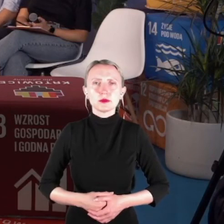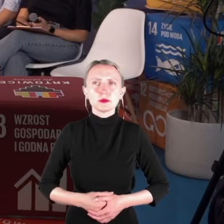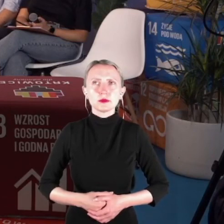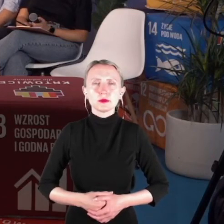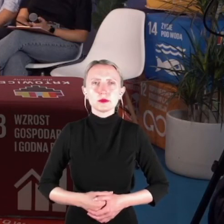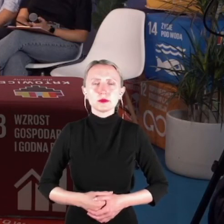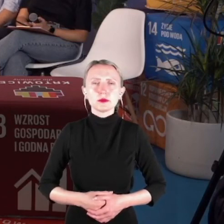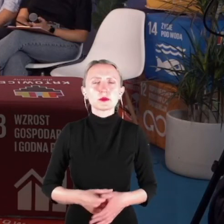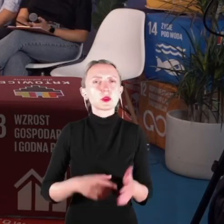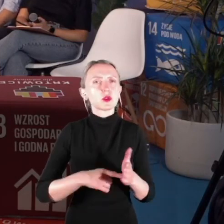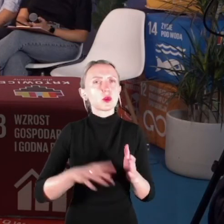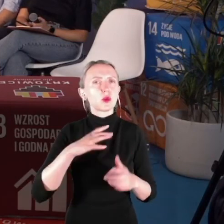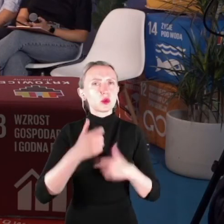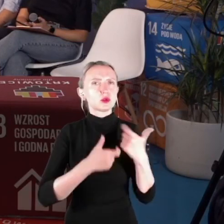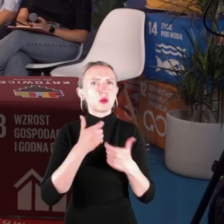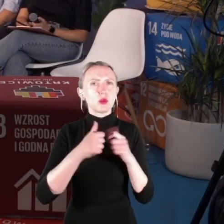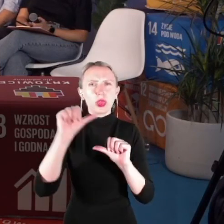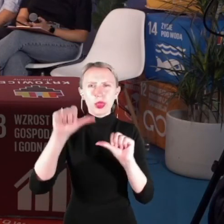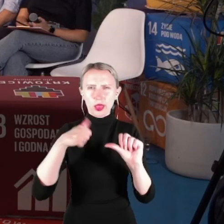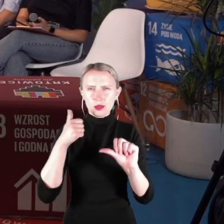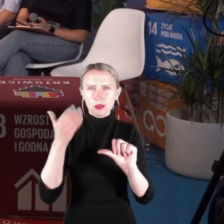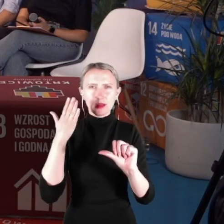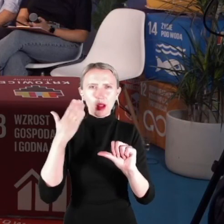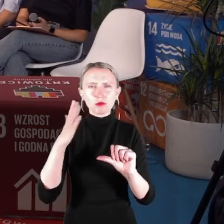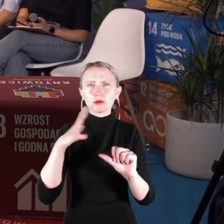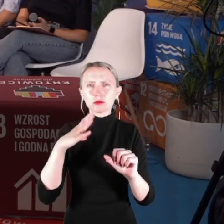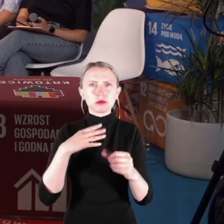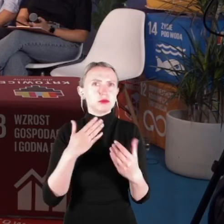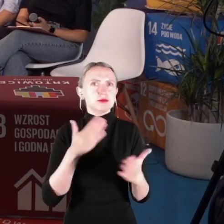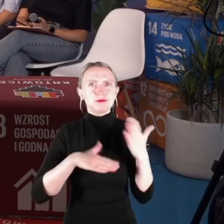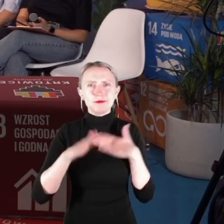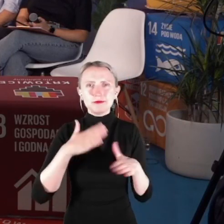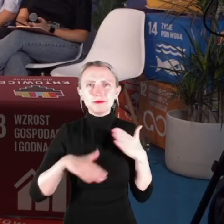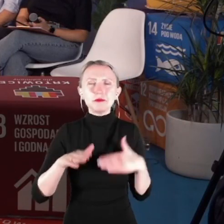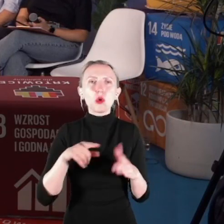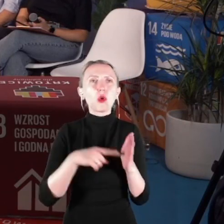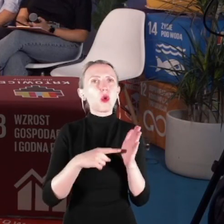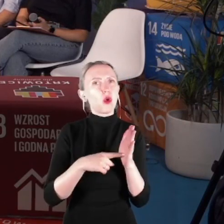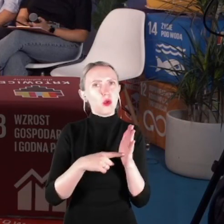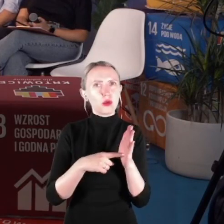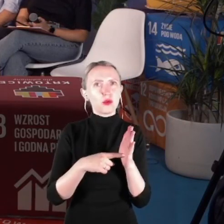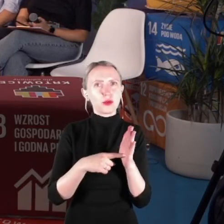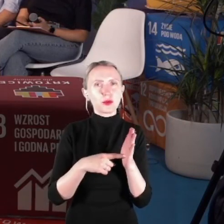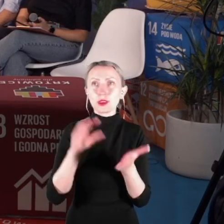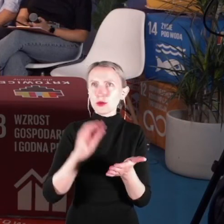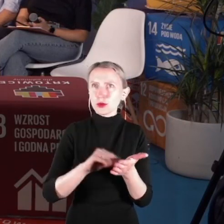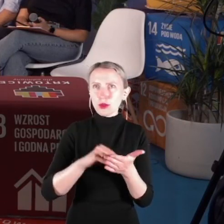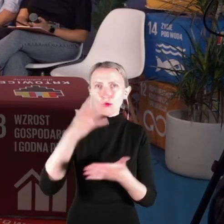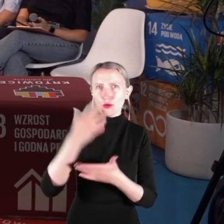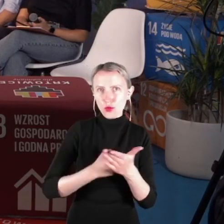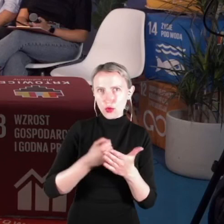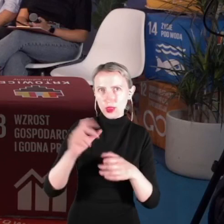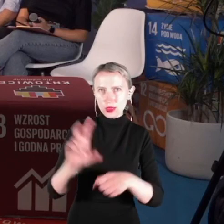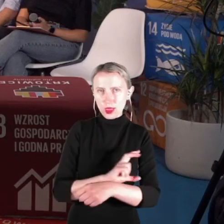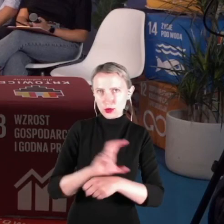week, and it's really kind of exciting because this is a really very practical application of technology and